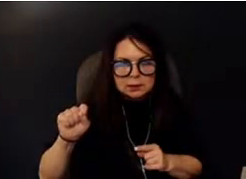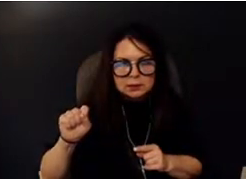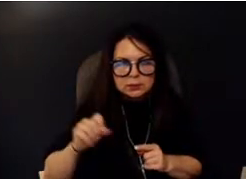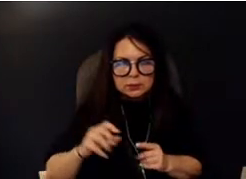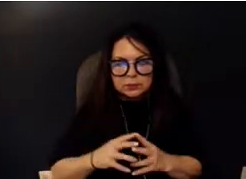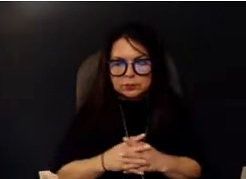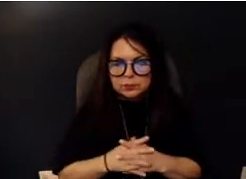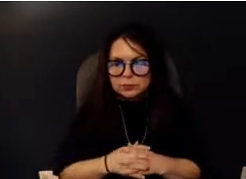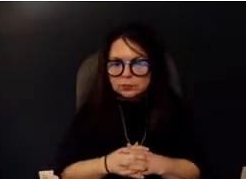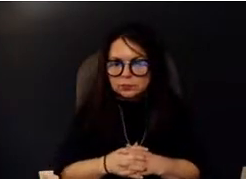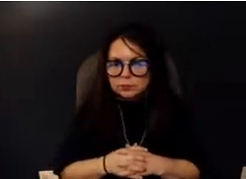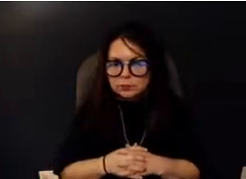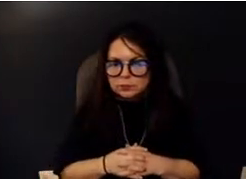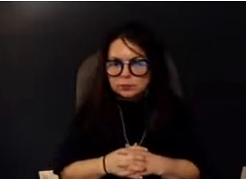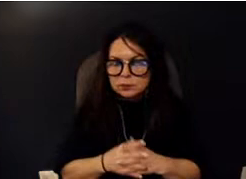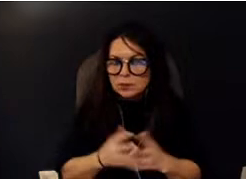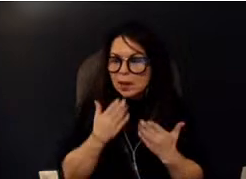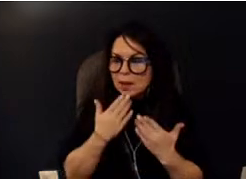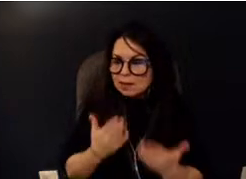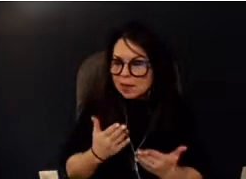Thank you, Madam President.